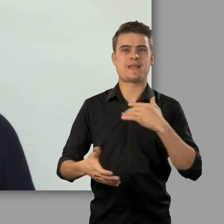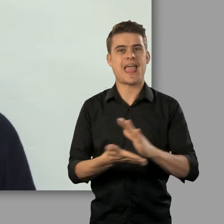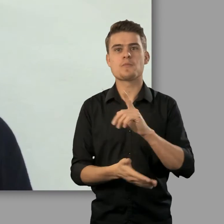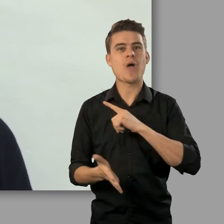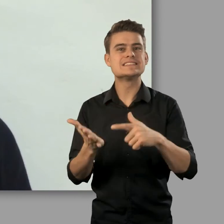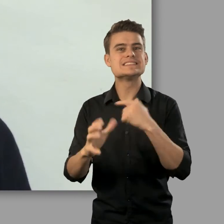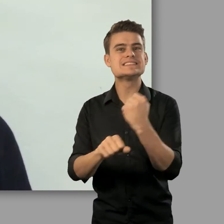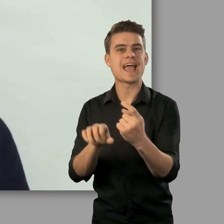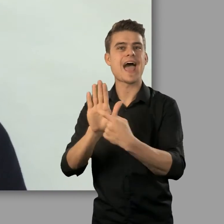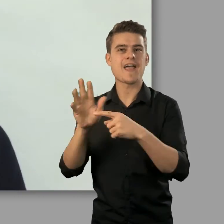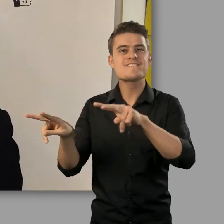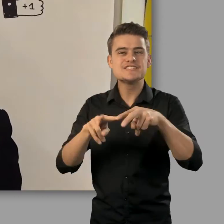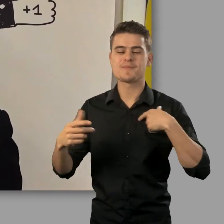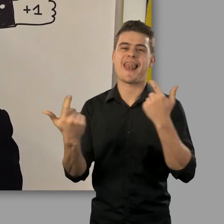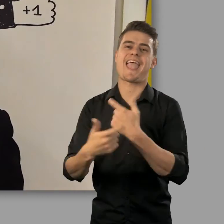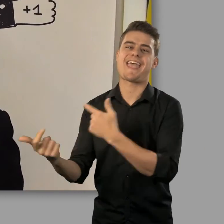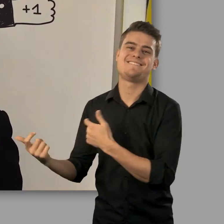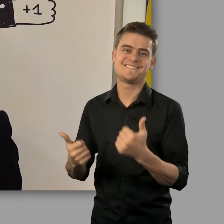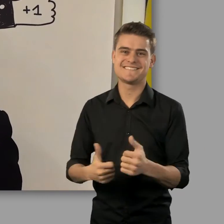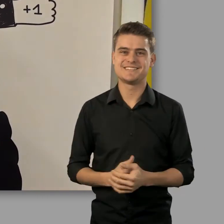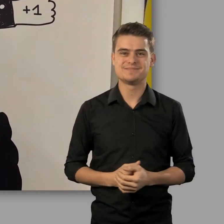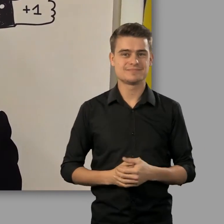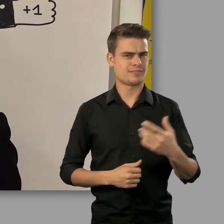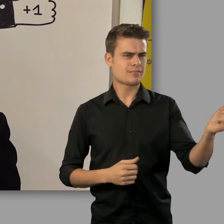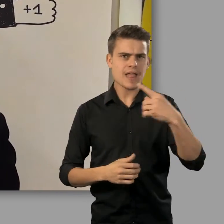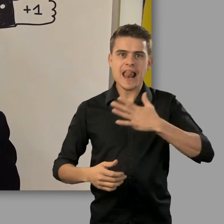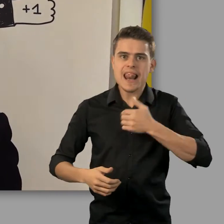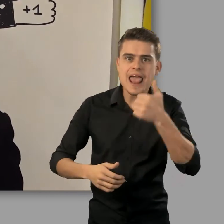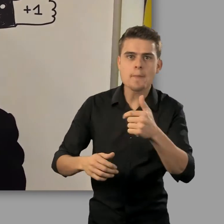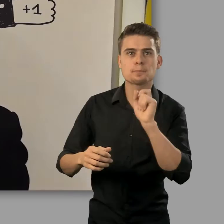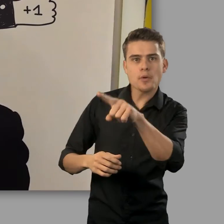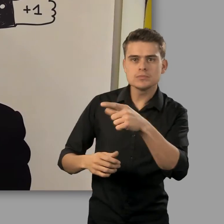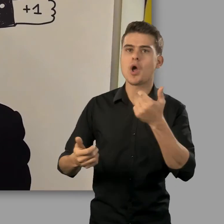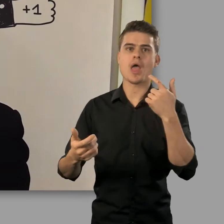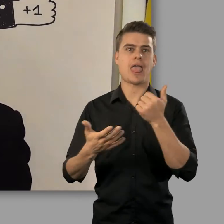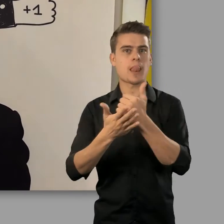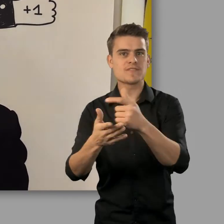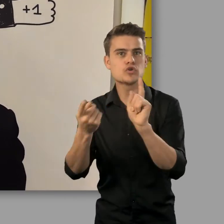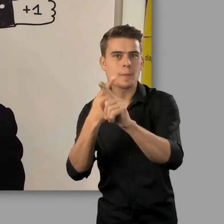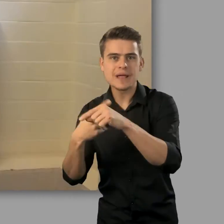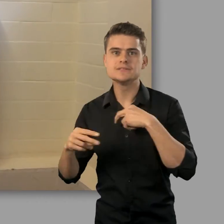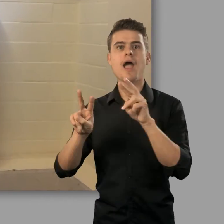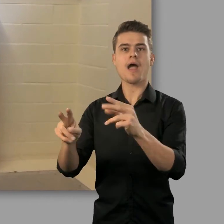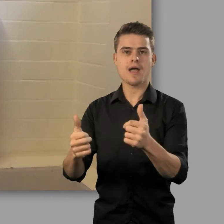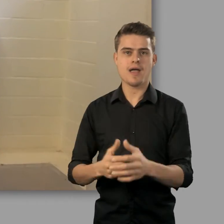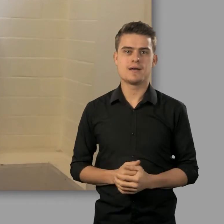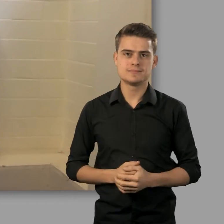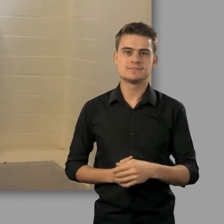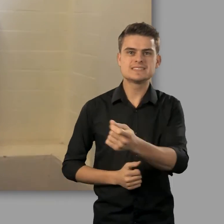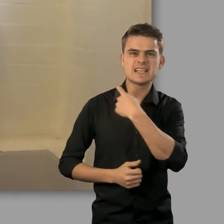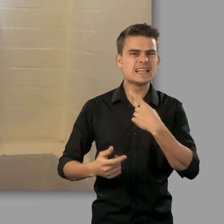me in funny videos and keep me occupied. They would like posts, they would leave helpful comments. They send